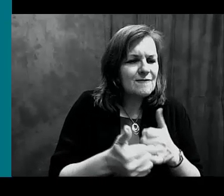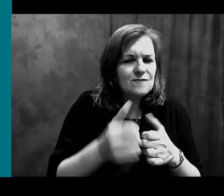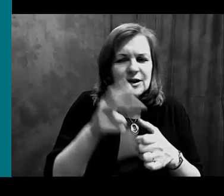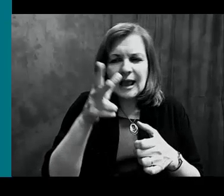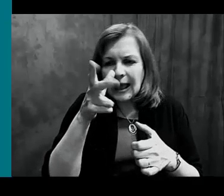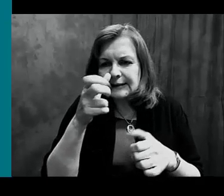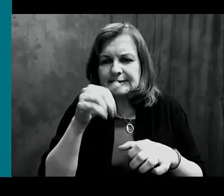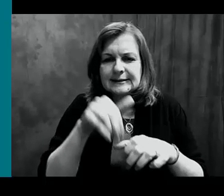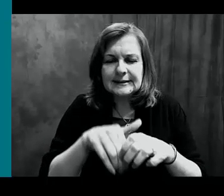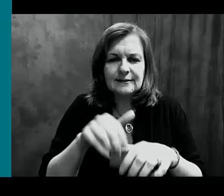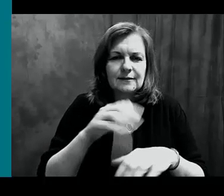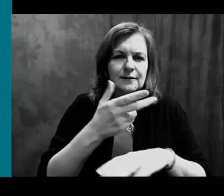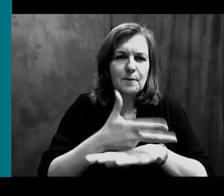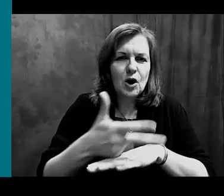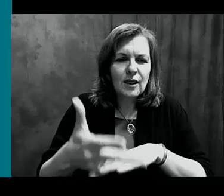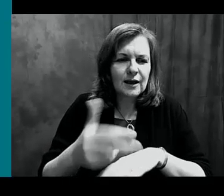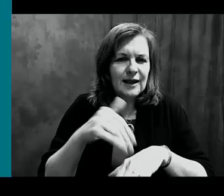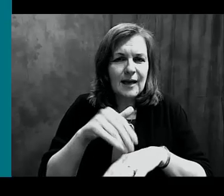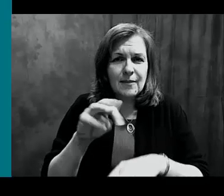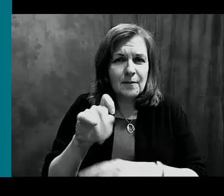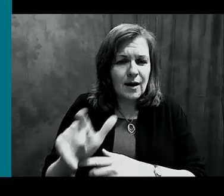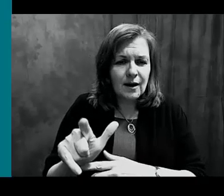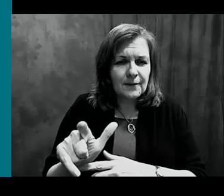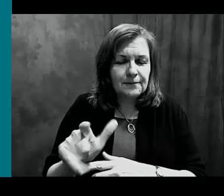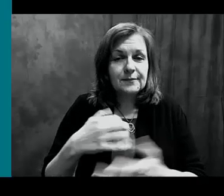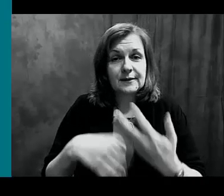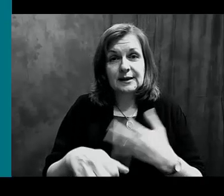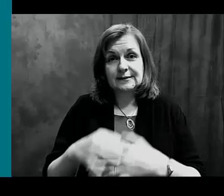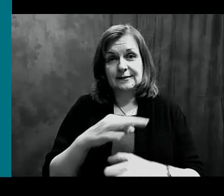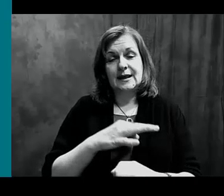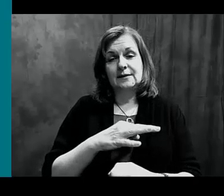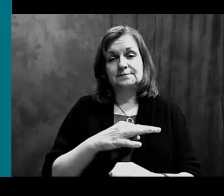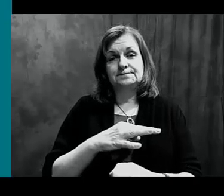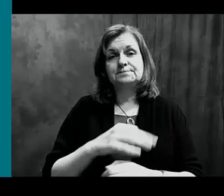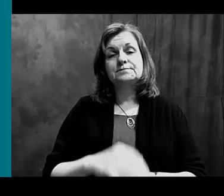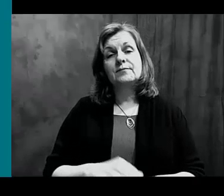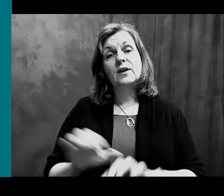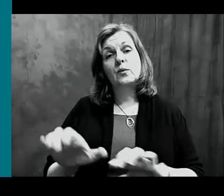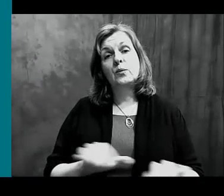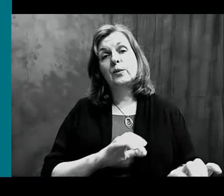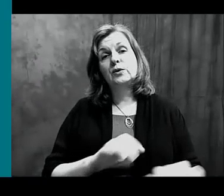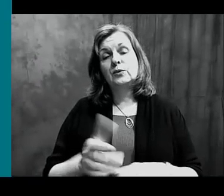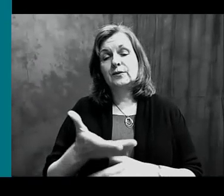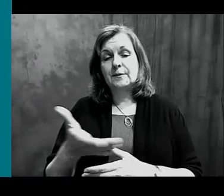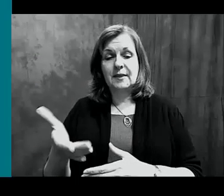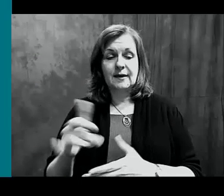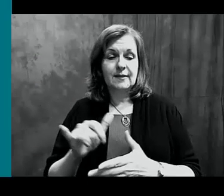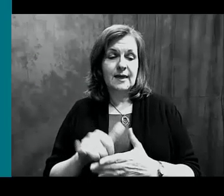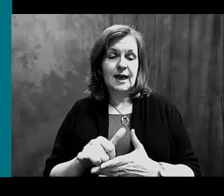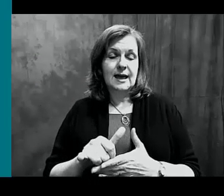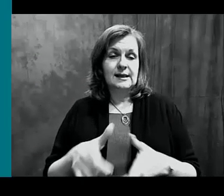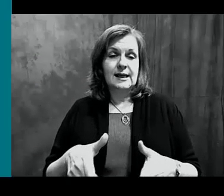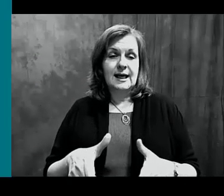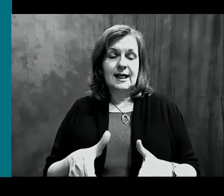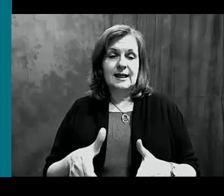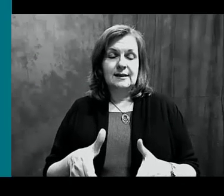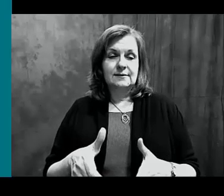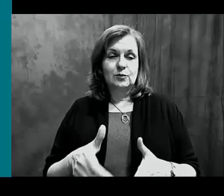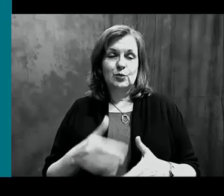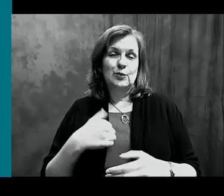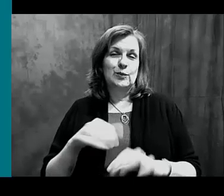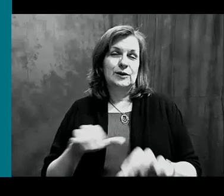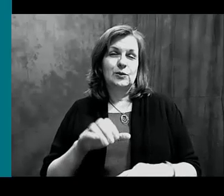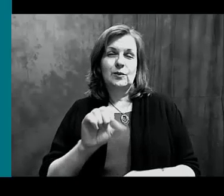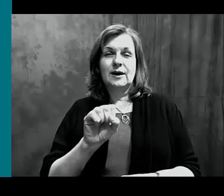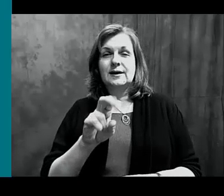want to try to count every ant in the parking lot at the mall. So we do things that would allow us